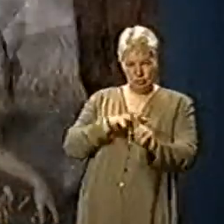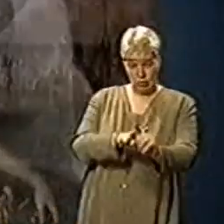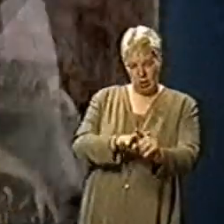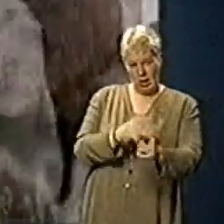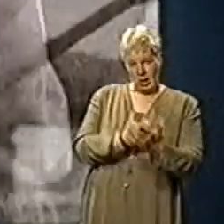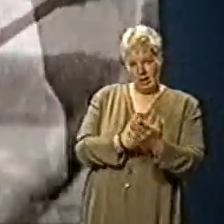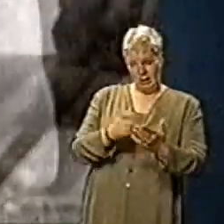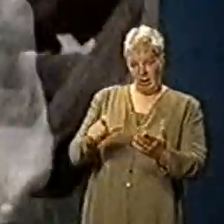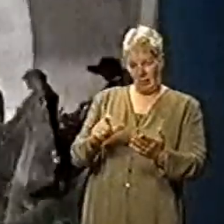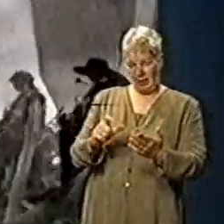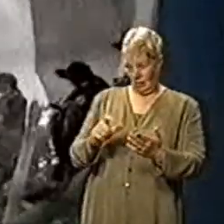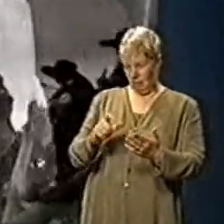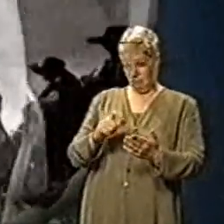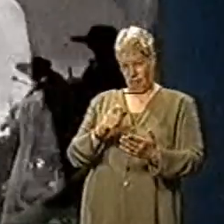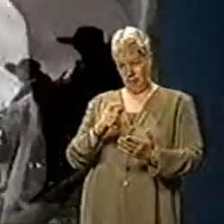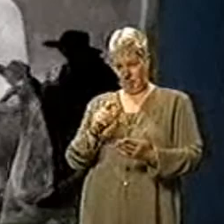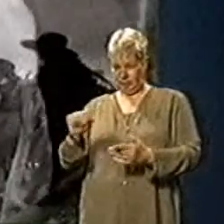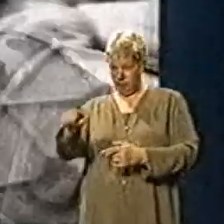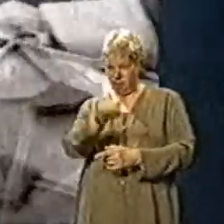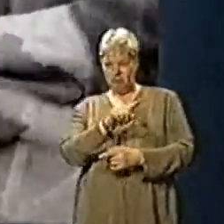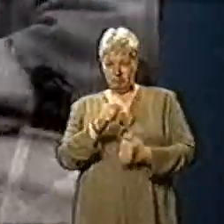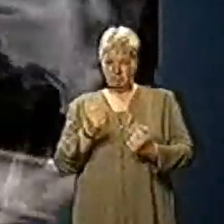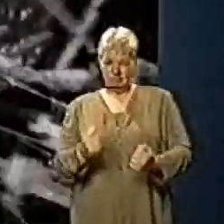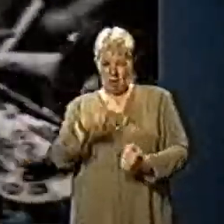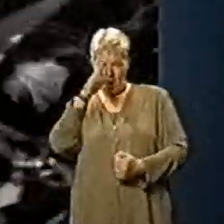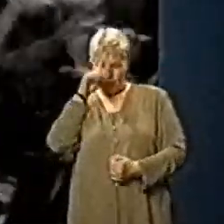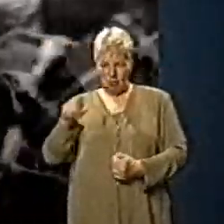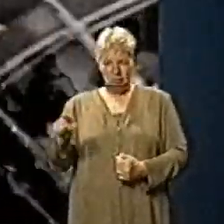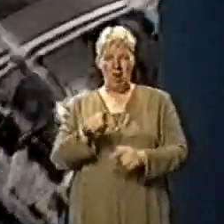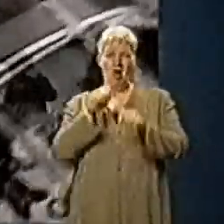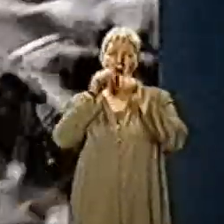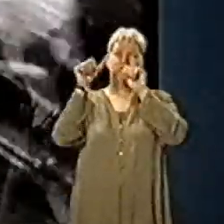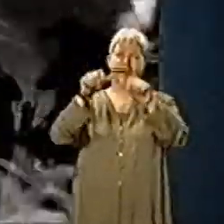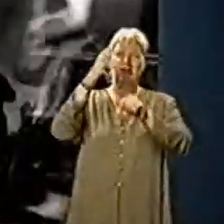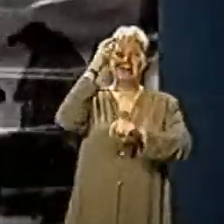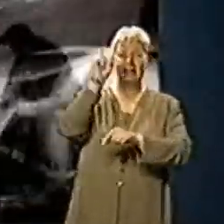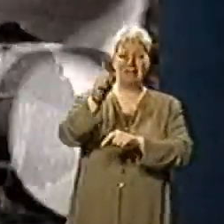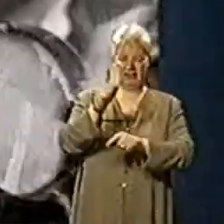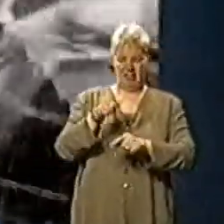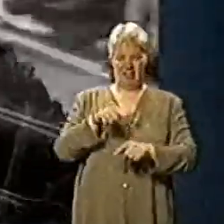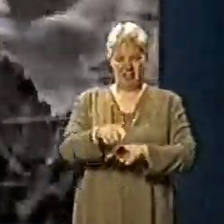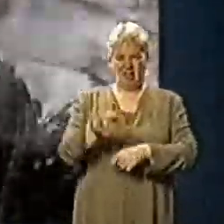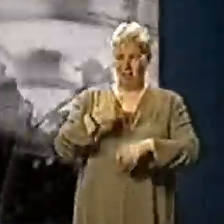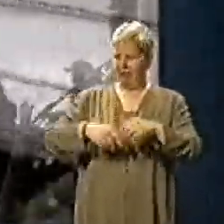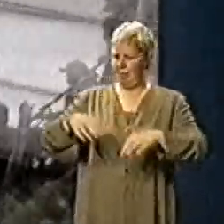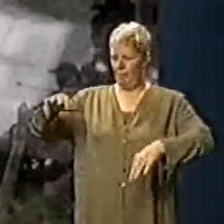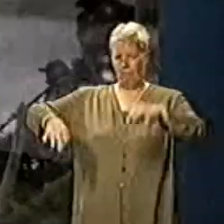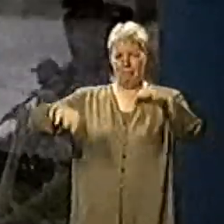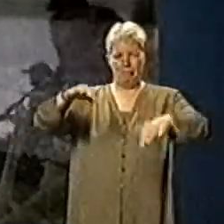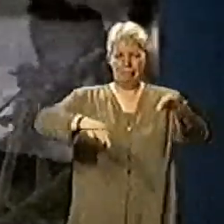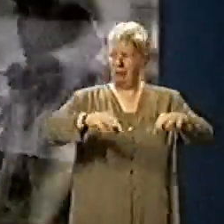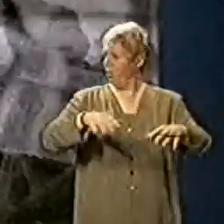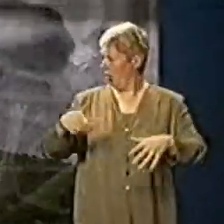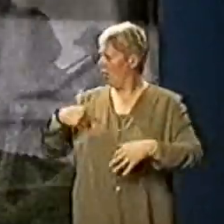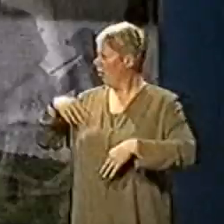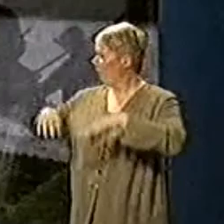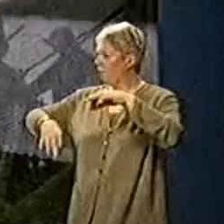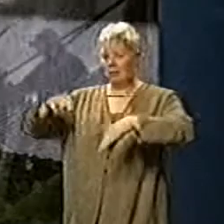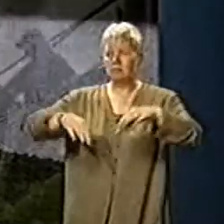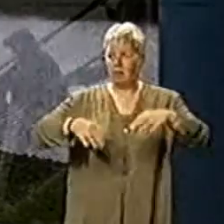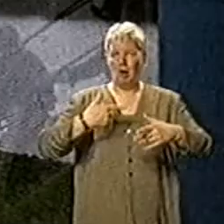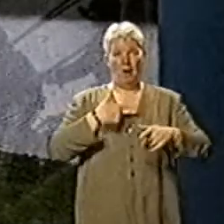flocked to their king. Like the English, they had become pawns in someone else's chess game.